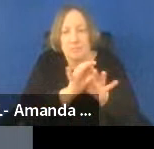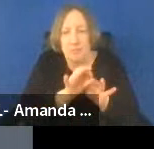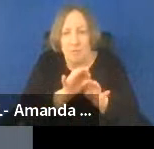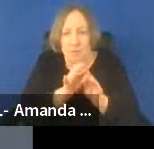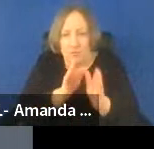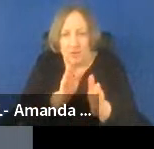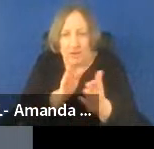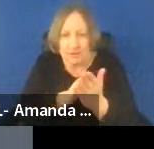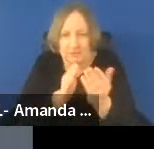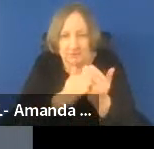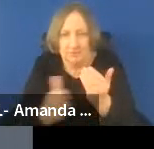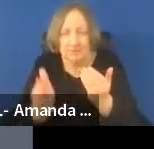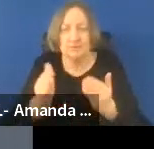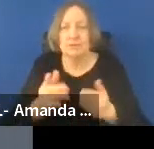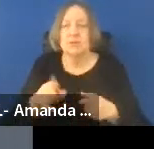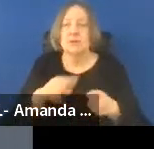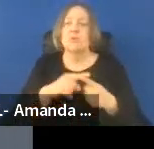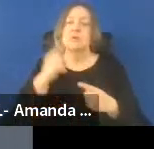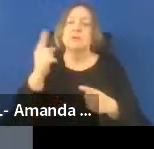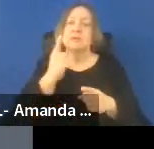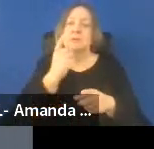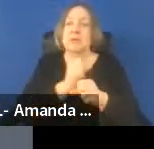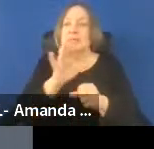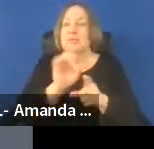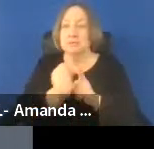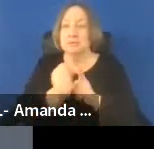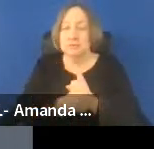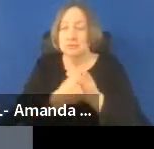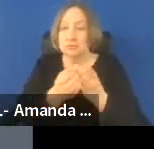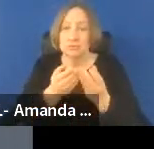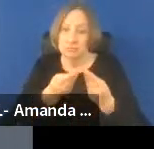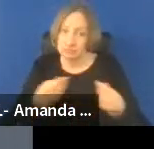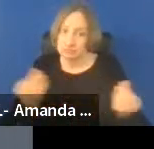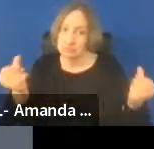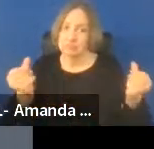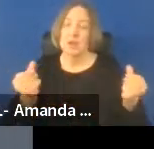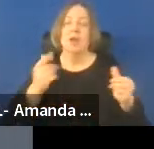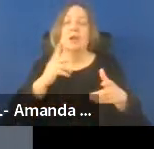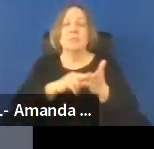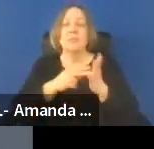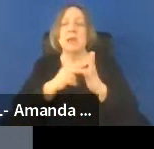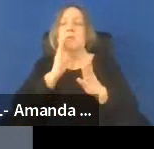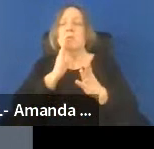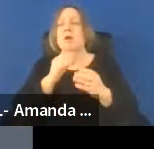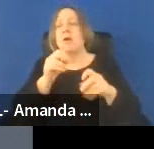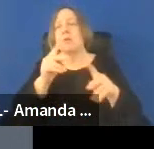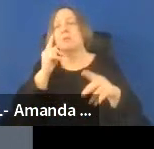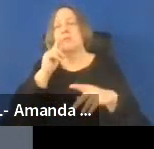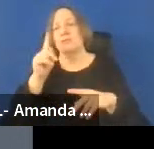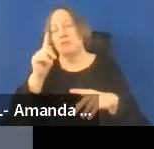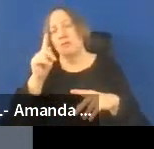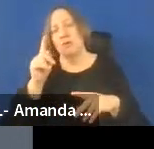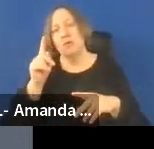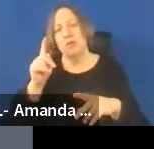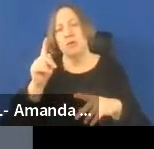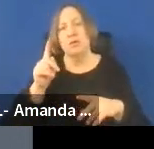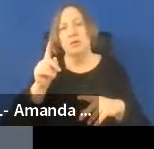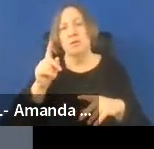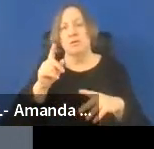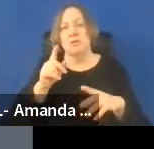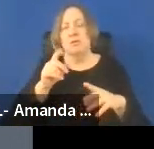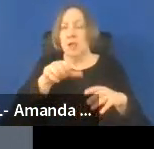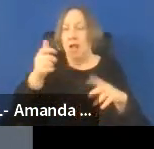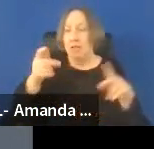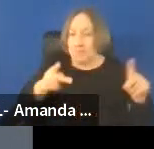once one person gets their situation addressed, that creates an opportunity for precedent for other people to also do